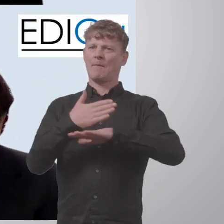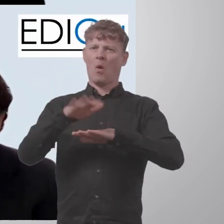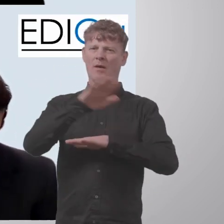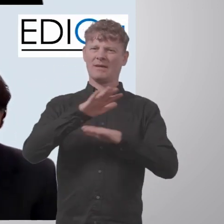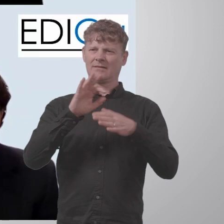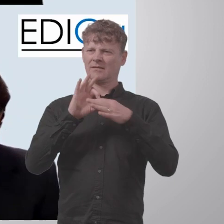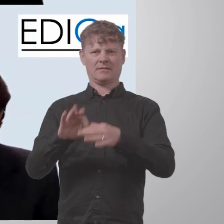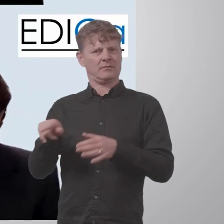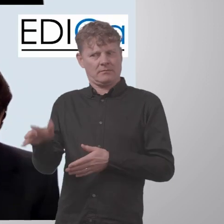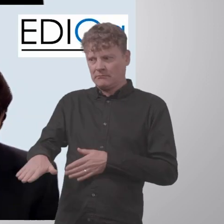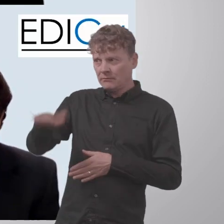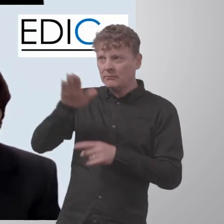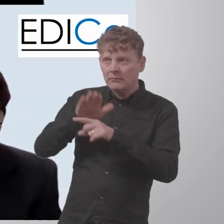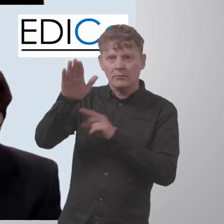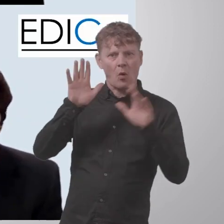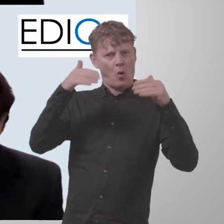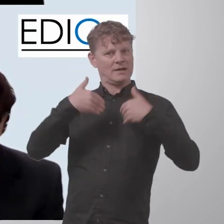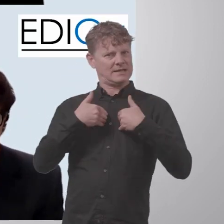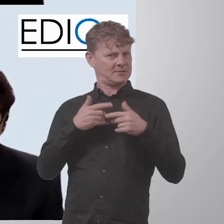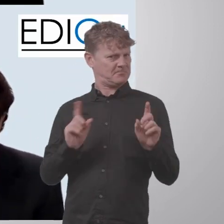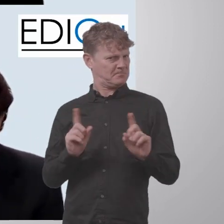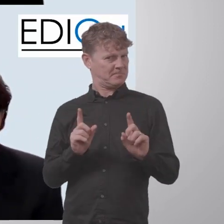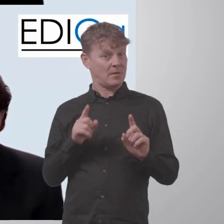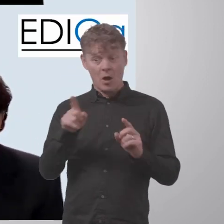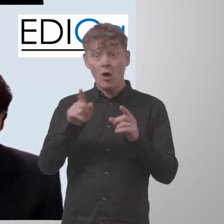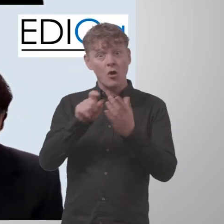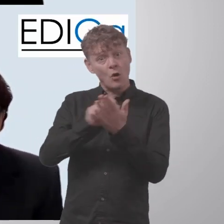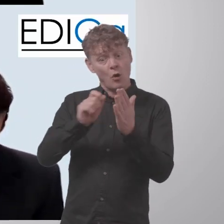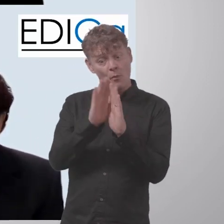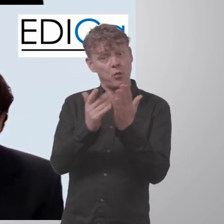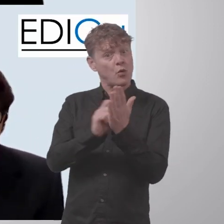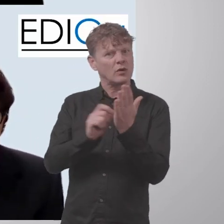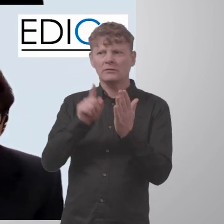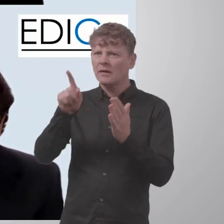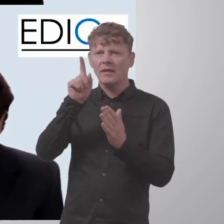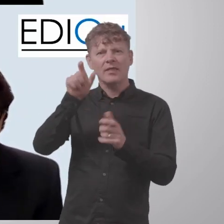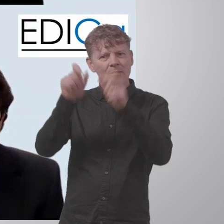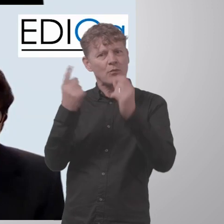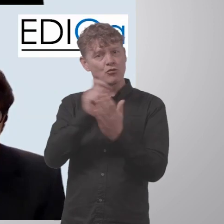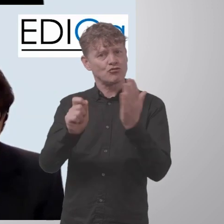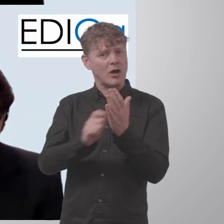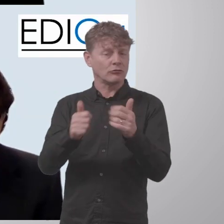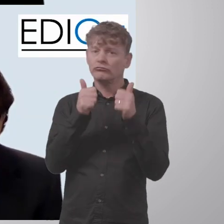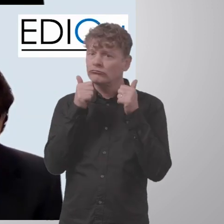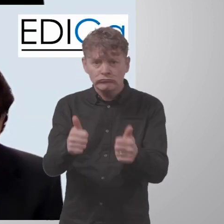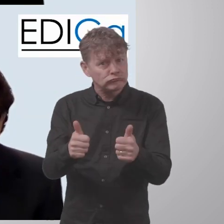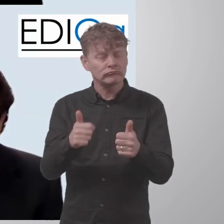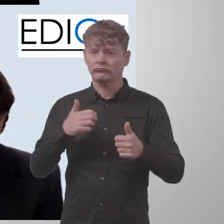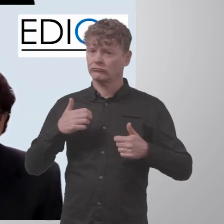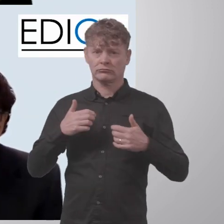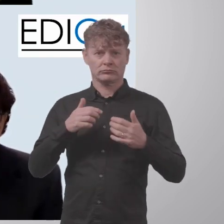quite apparent that the people writing the books were very much well-intentioned, extraordinarily passionate about the key